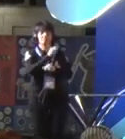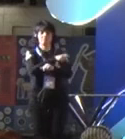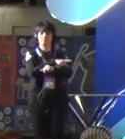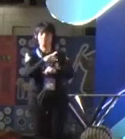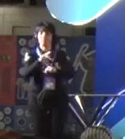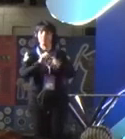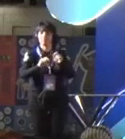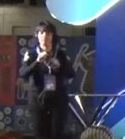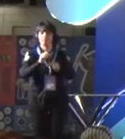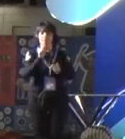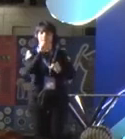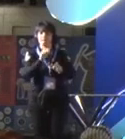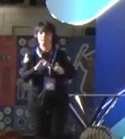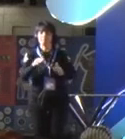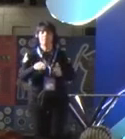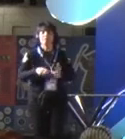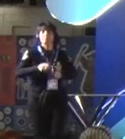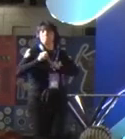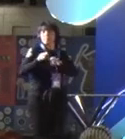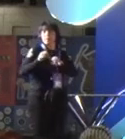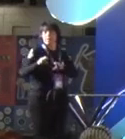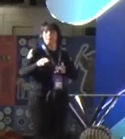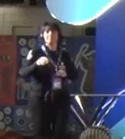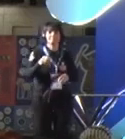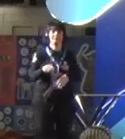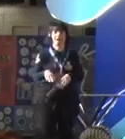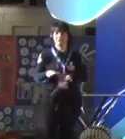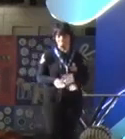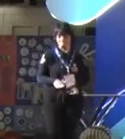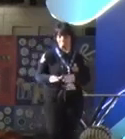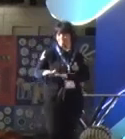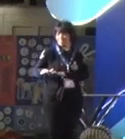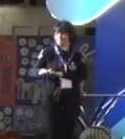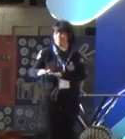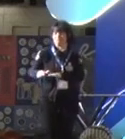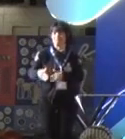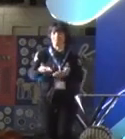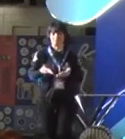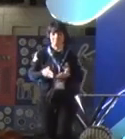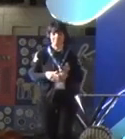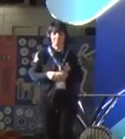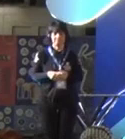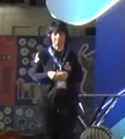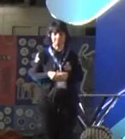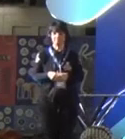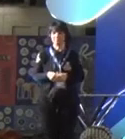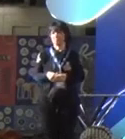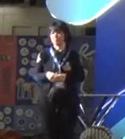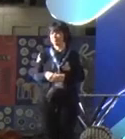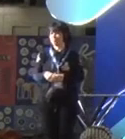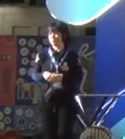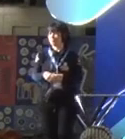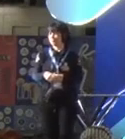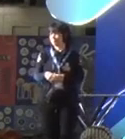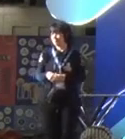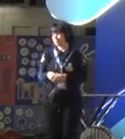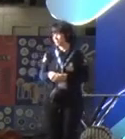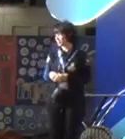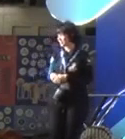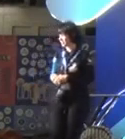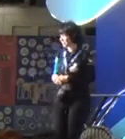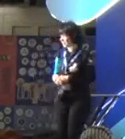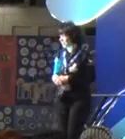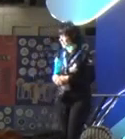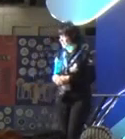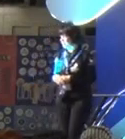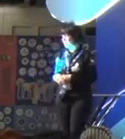acadêmica para as crianças. Academia to children. Sorry, what's the question? No, she's introducing